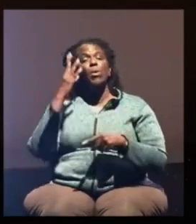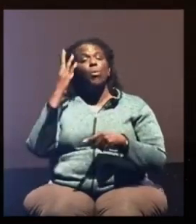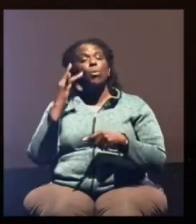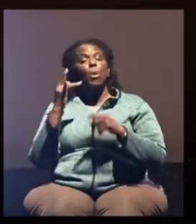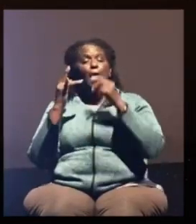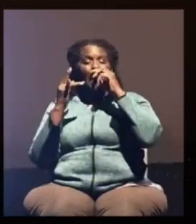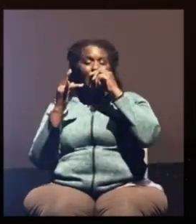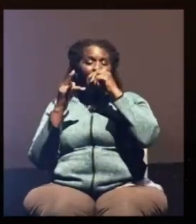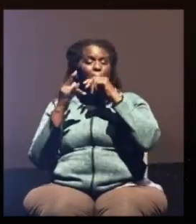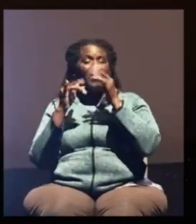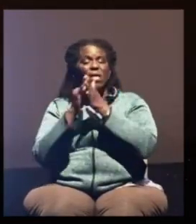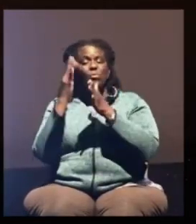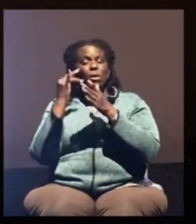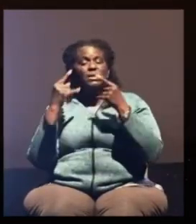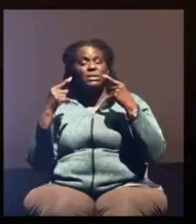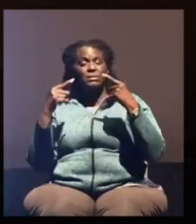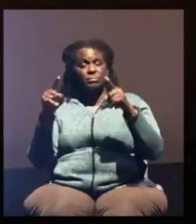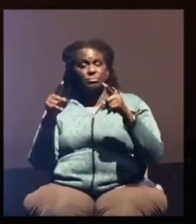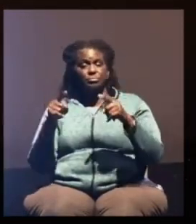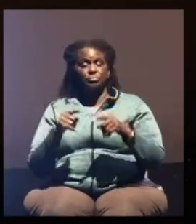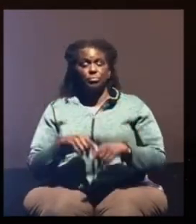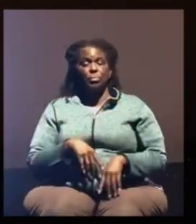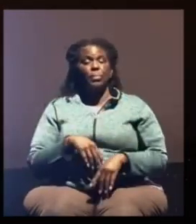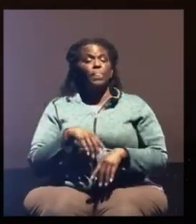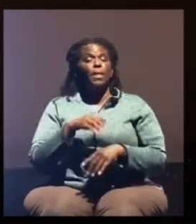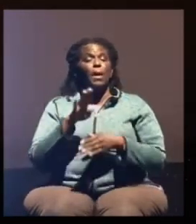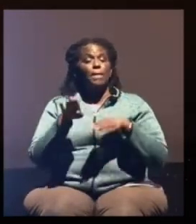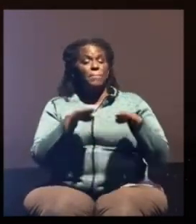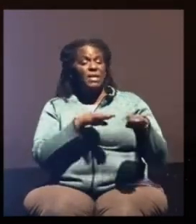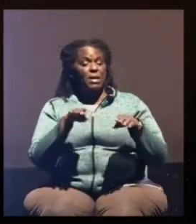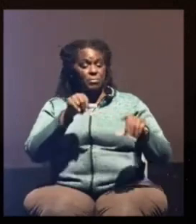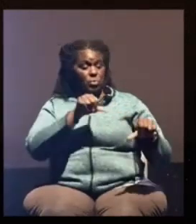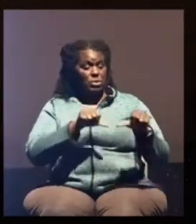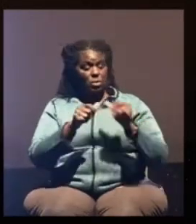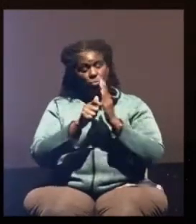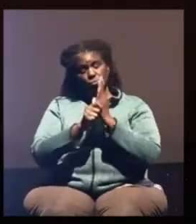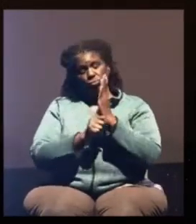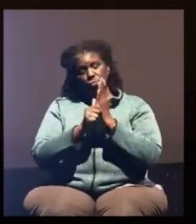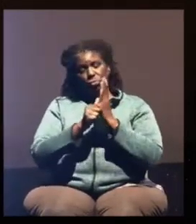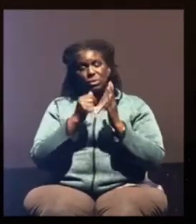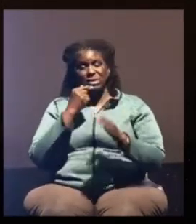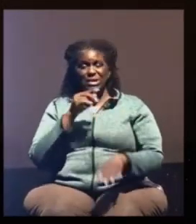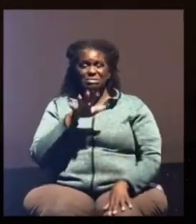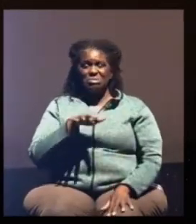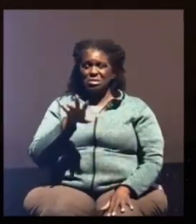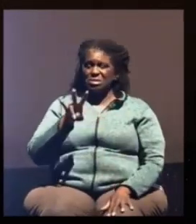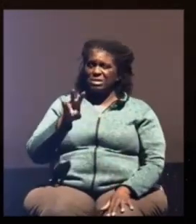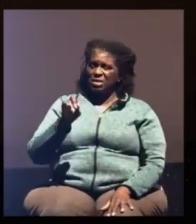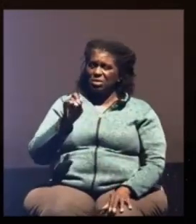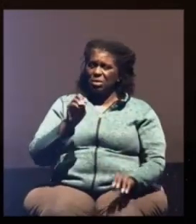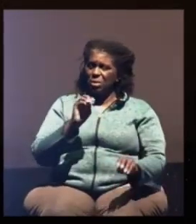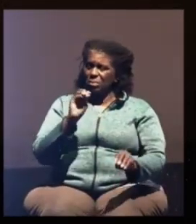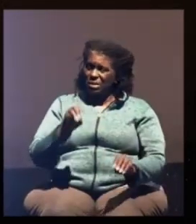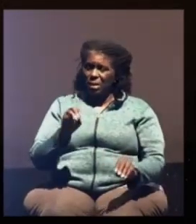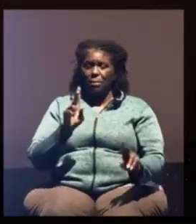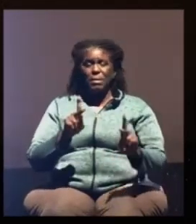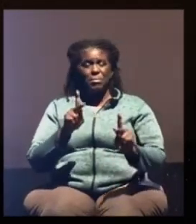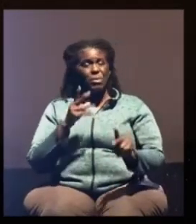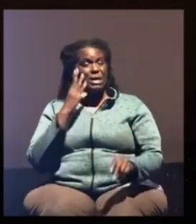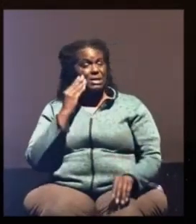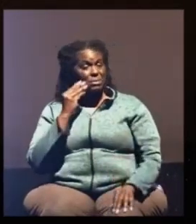to the International Journal of Behavioral Science, an estimated 70% of people experience imposter